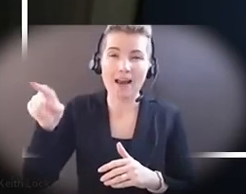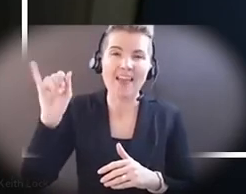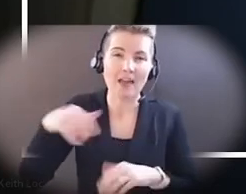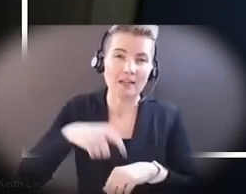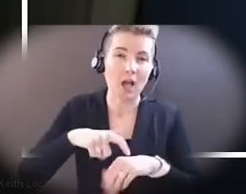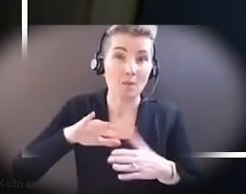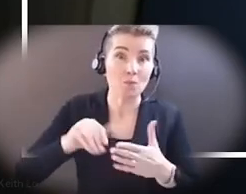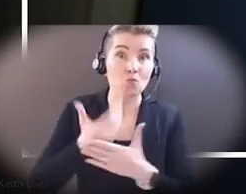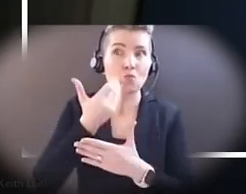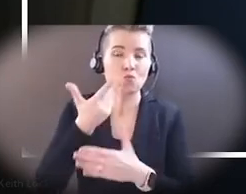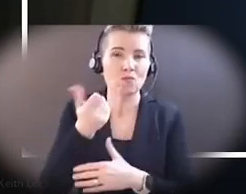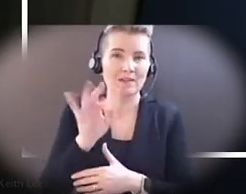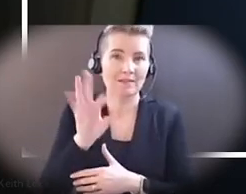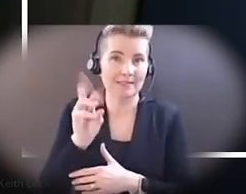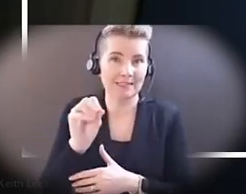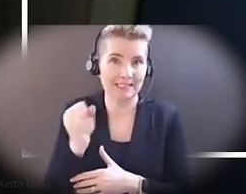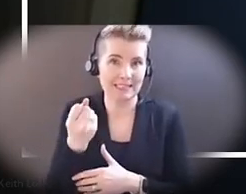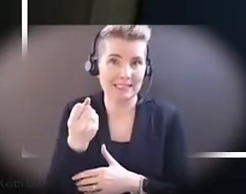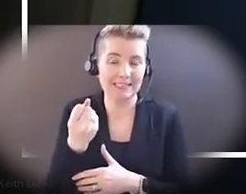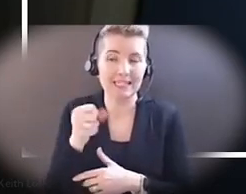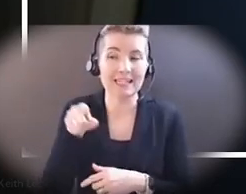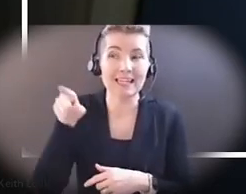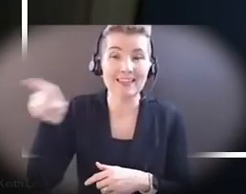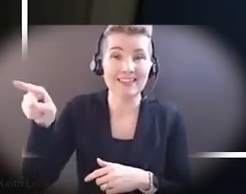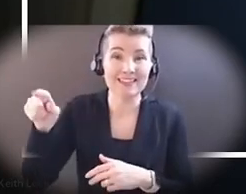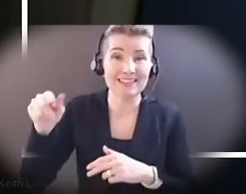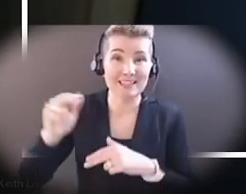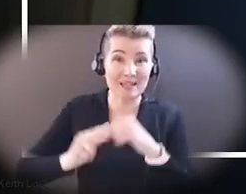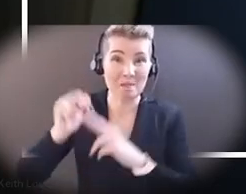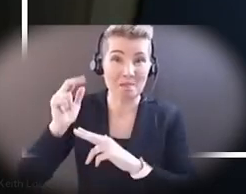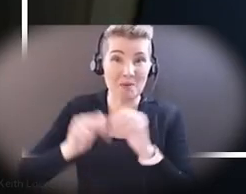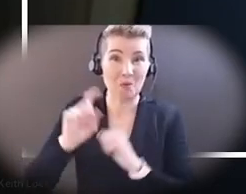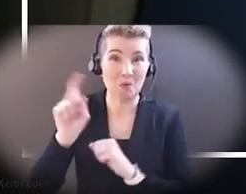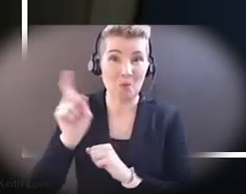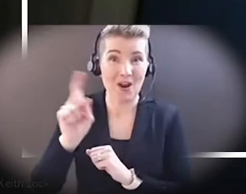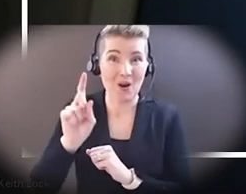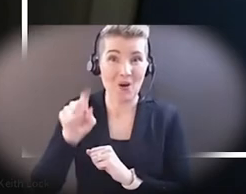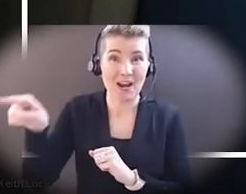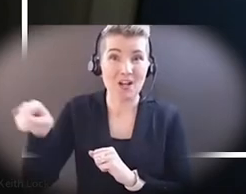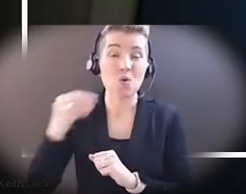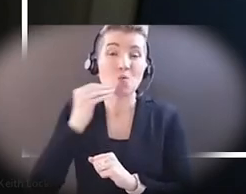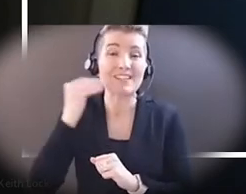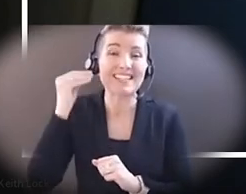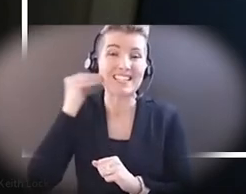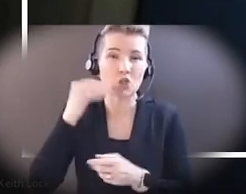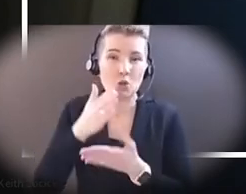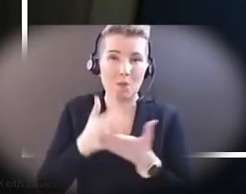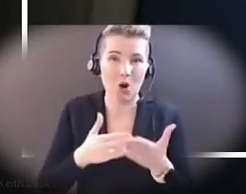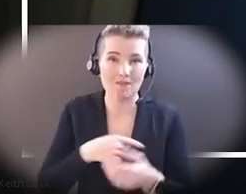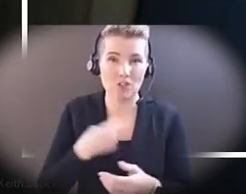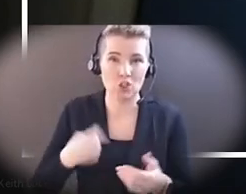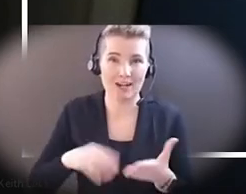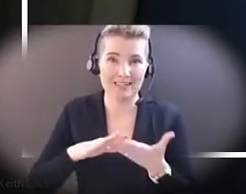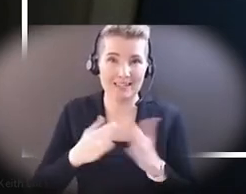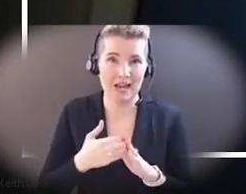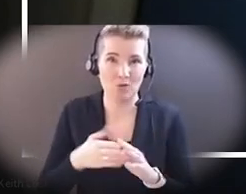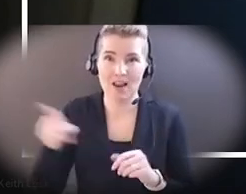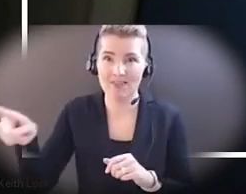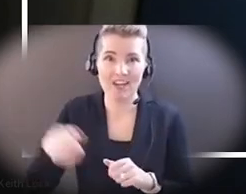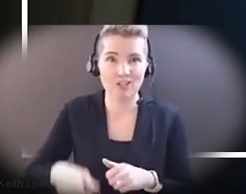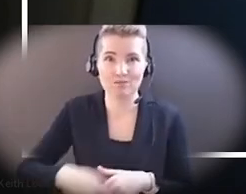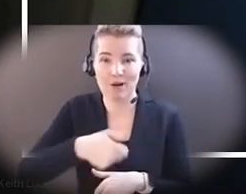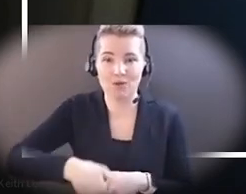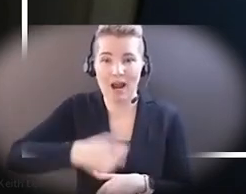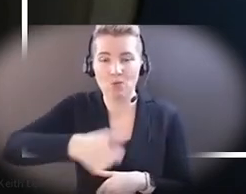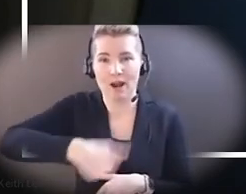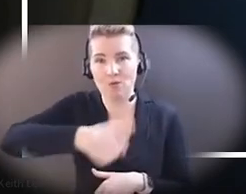you know, it's actually built right on top of the residential part of Chinatown. And they just expropriated people and didn't